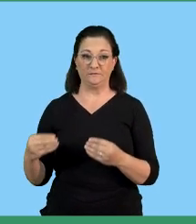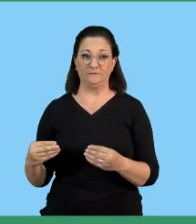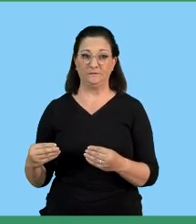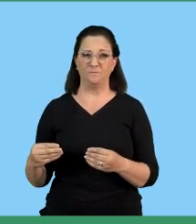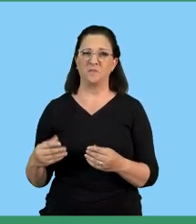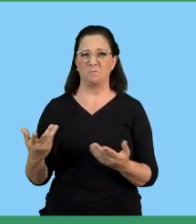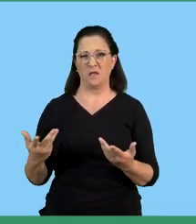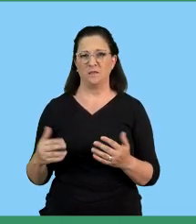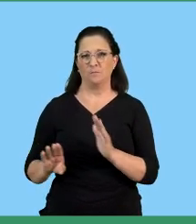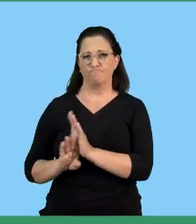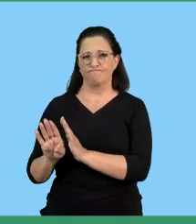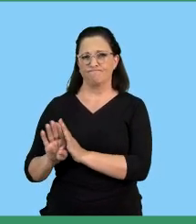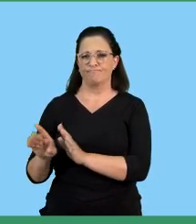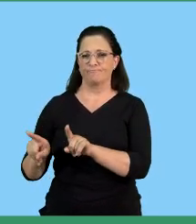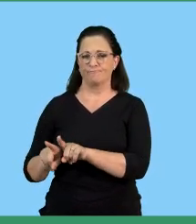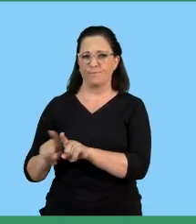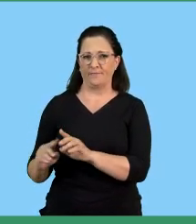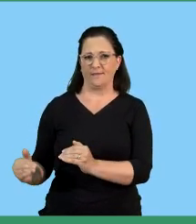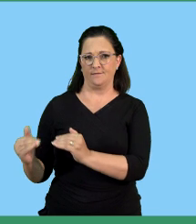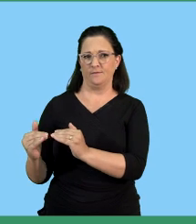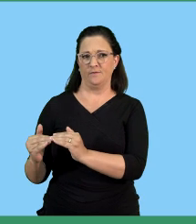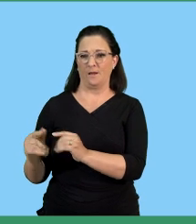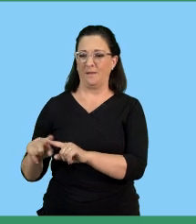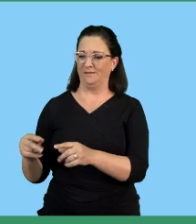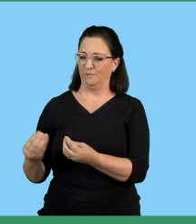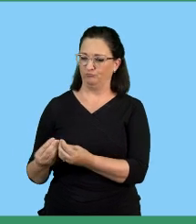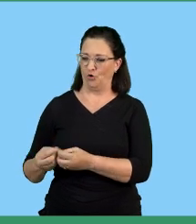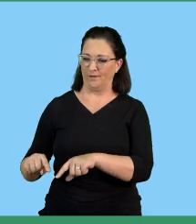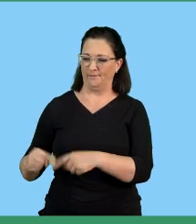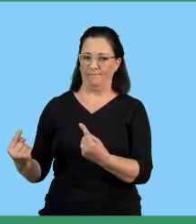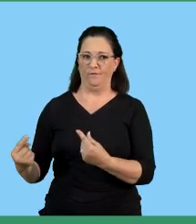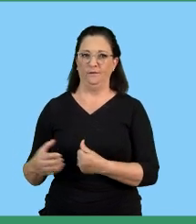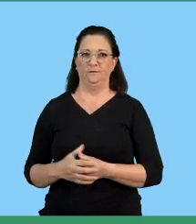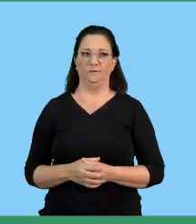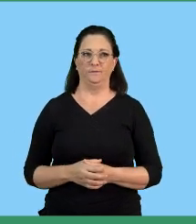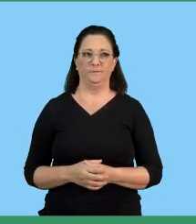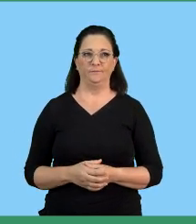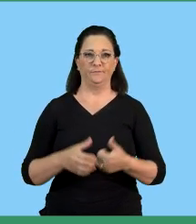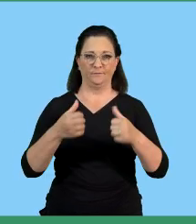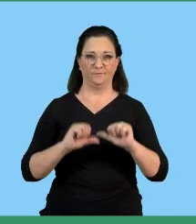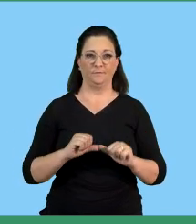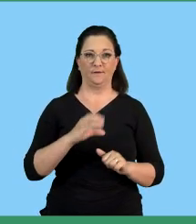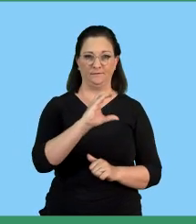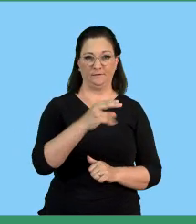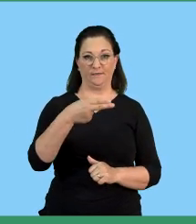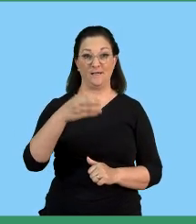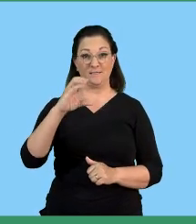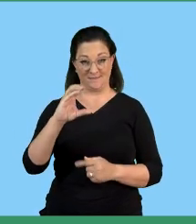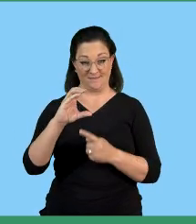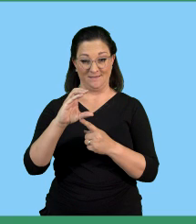production stage, but it may offer a different product. Right, we move on to the last one. Remember I